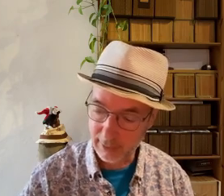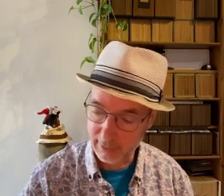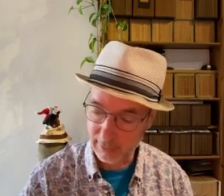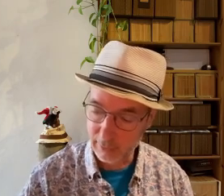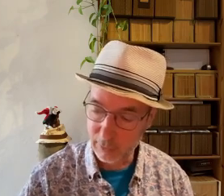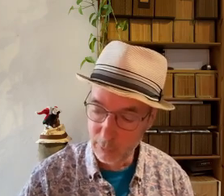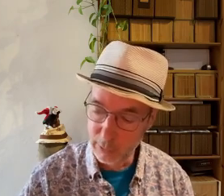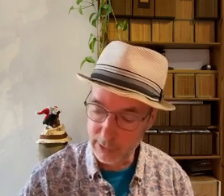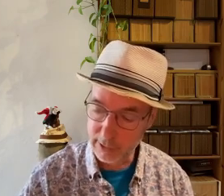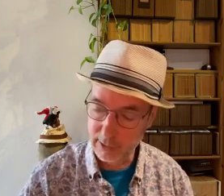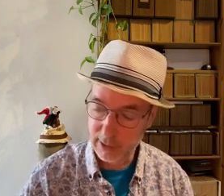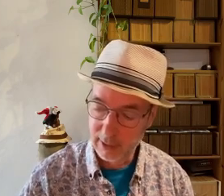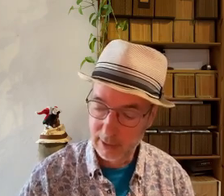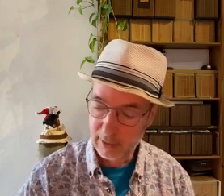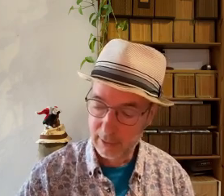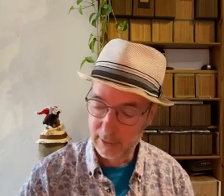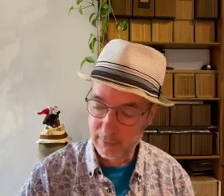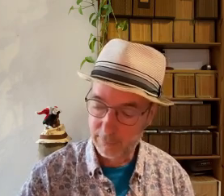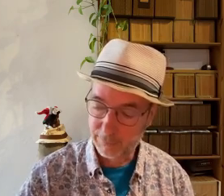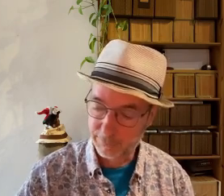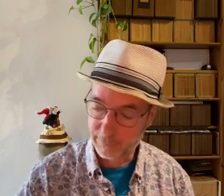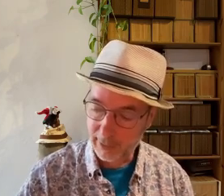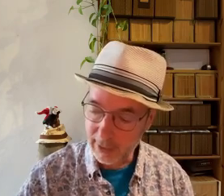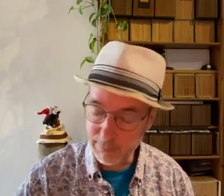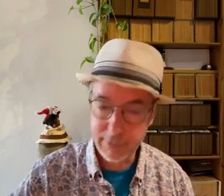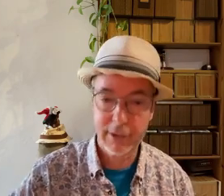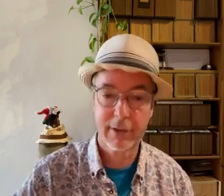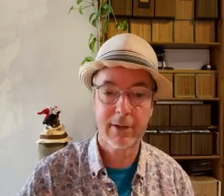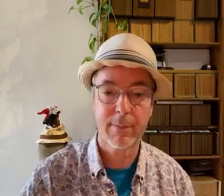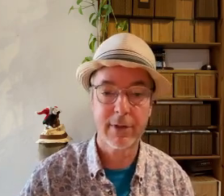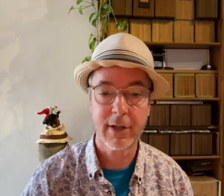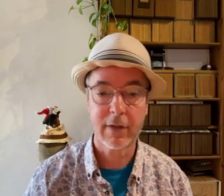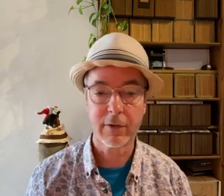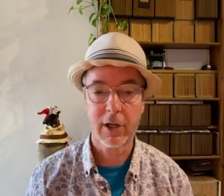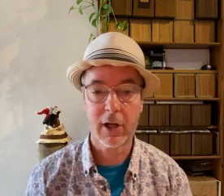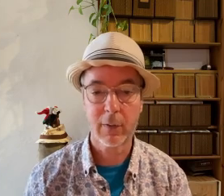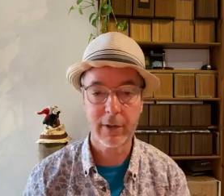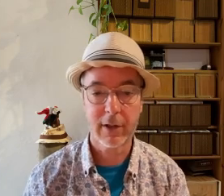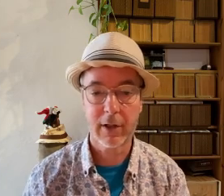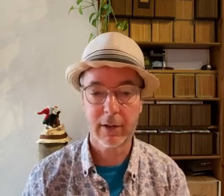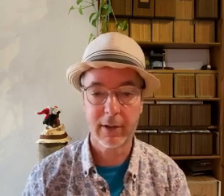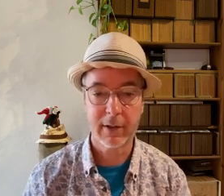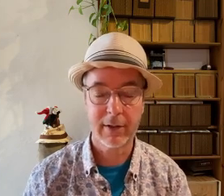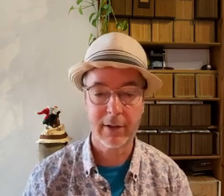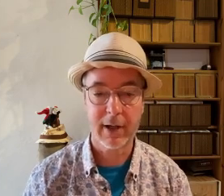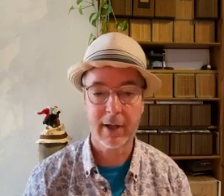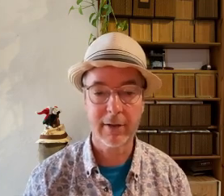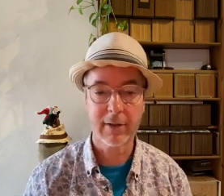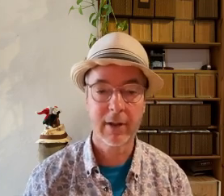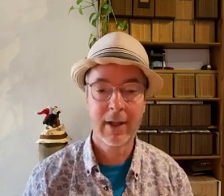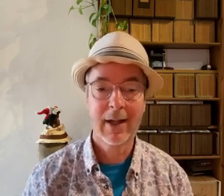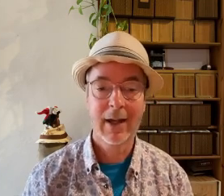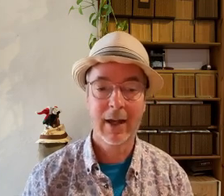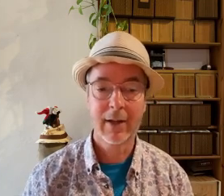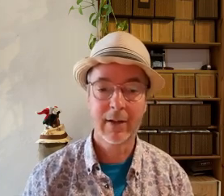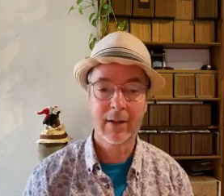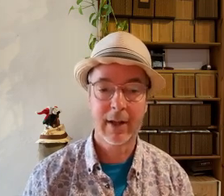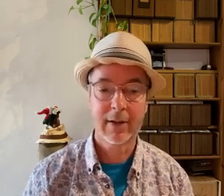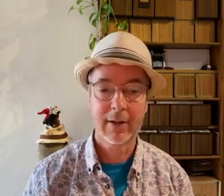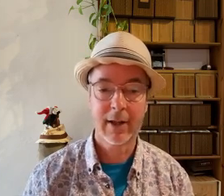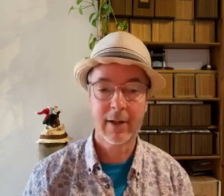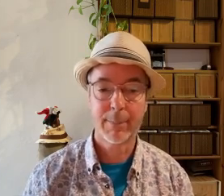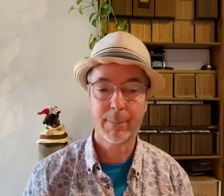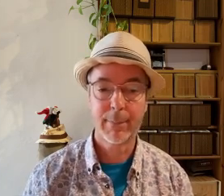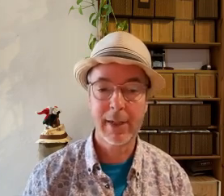something that uses the frames themselves, how they are interacted, and